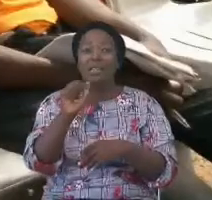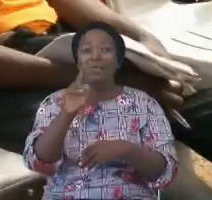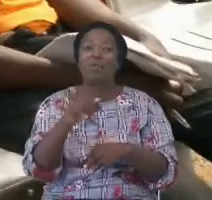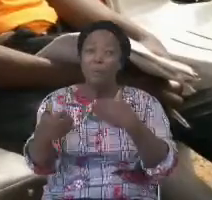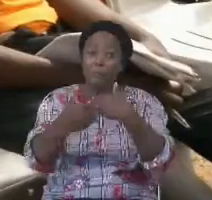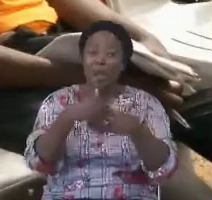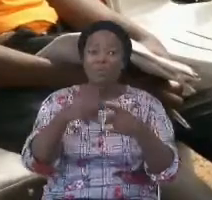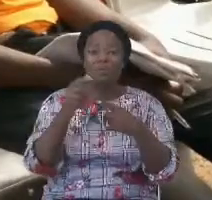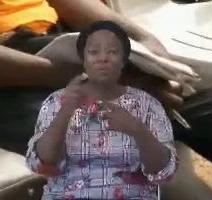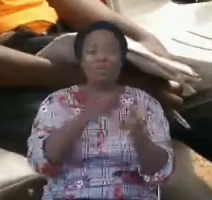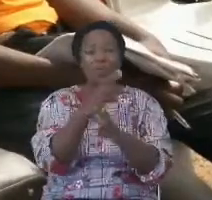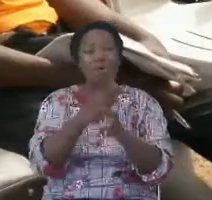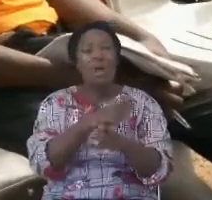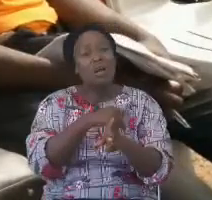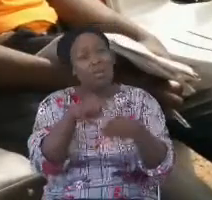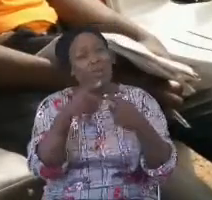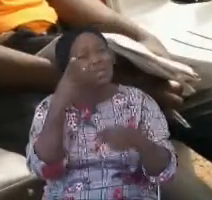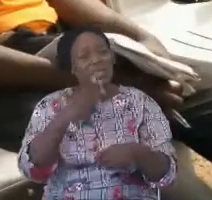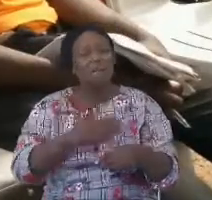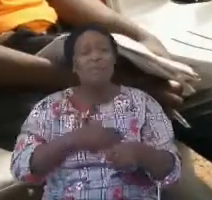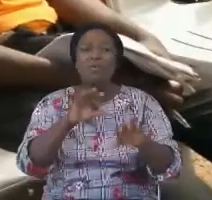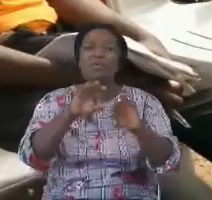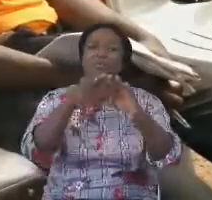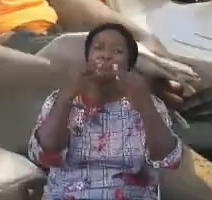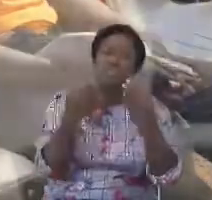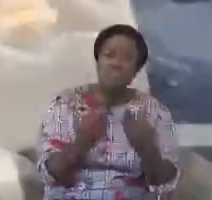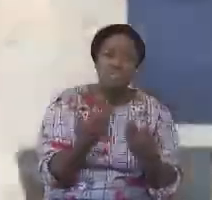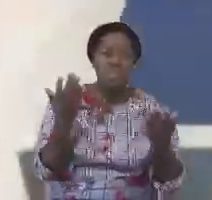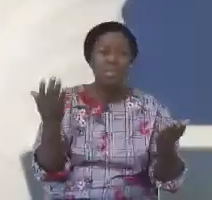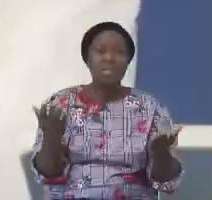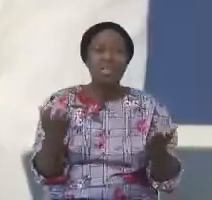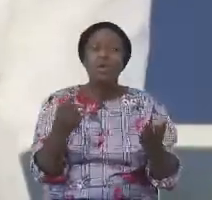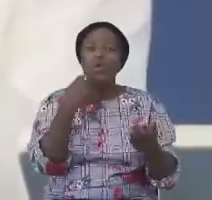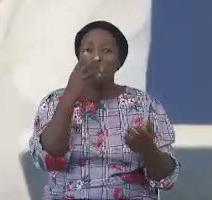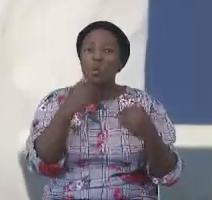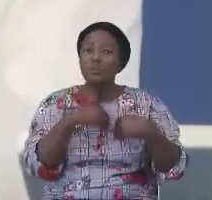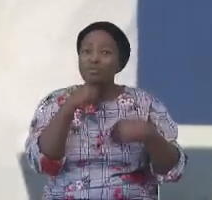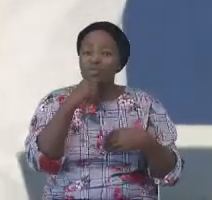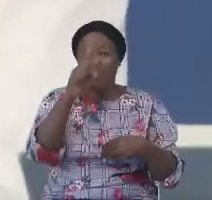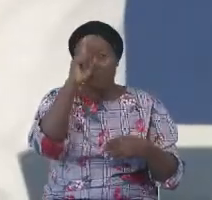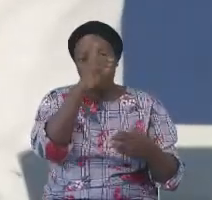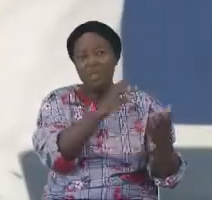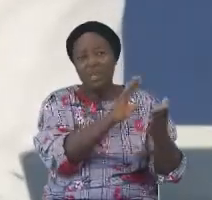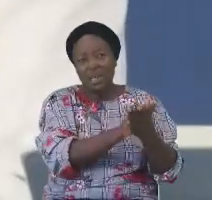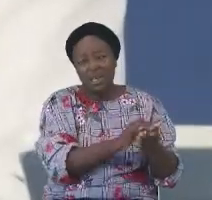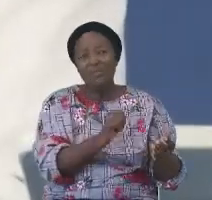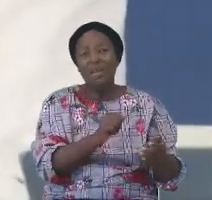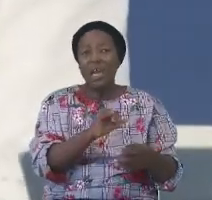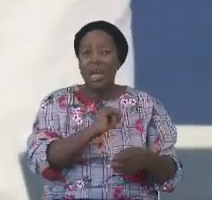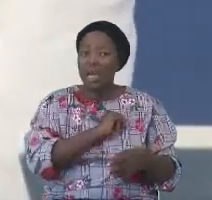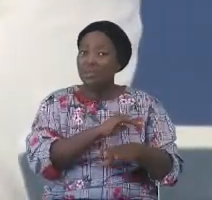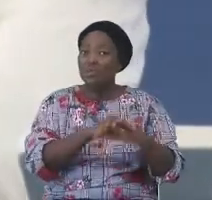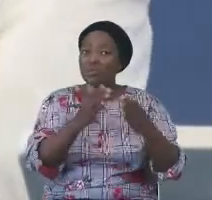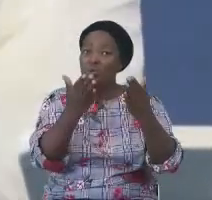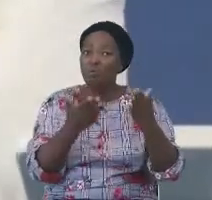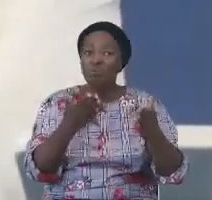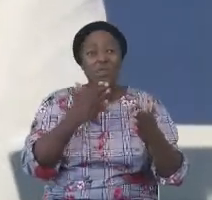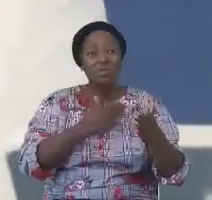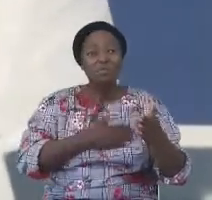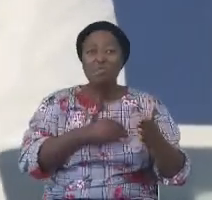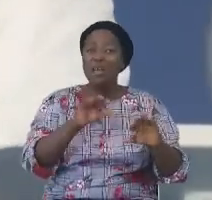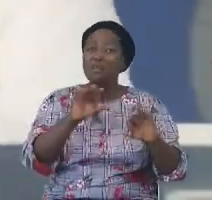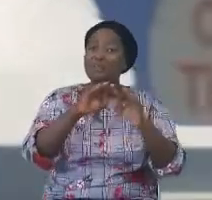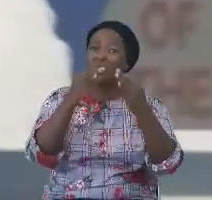then back to the world and go and see my five brethren who have